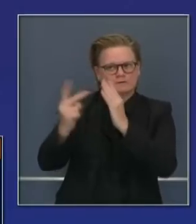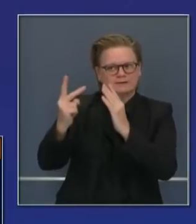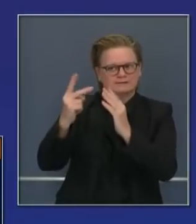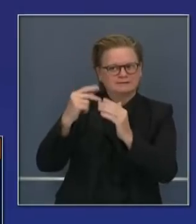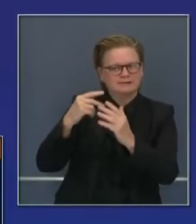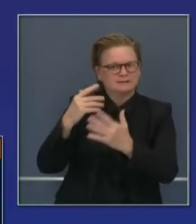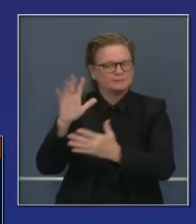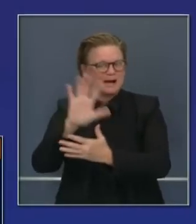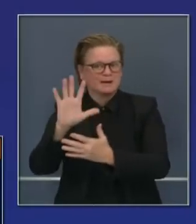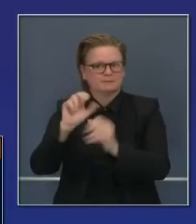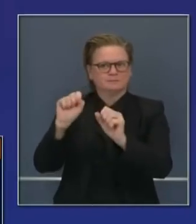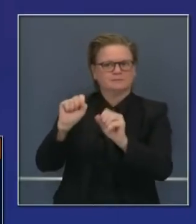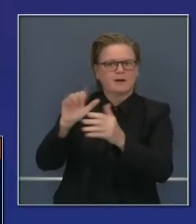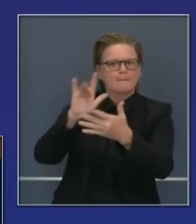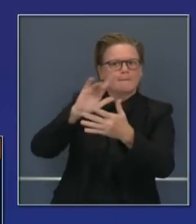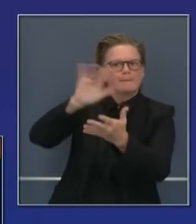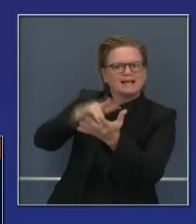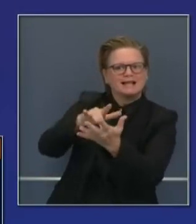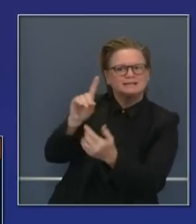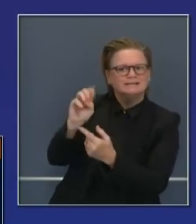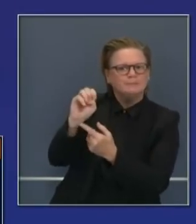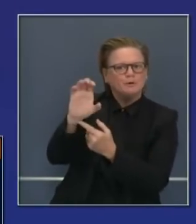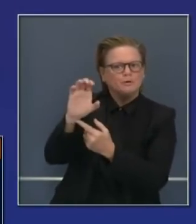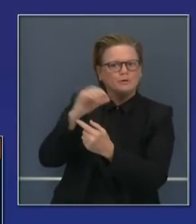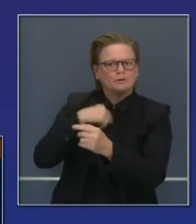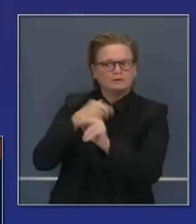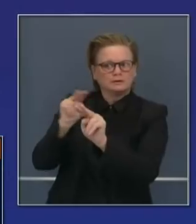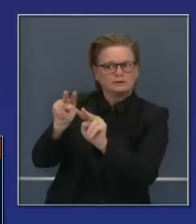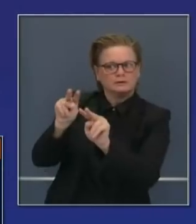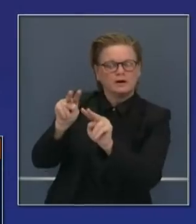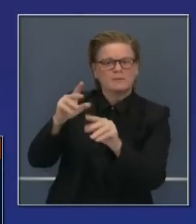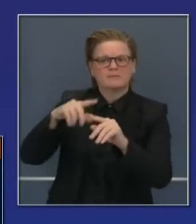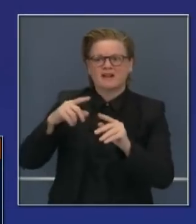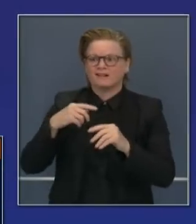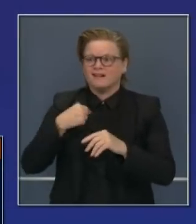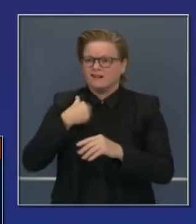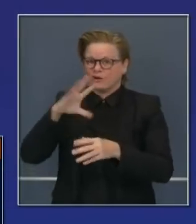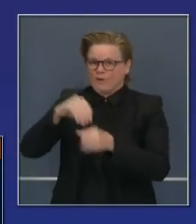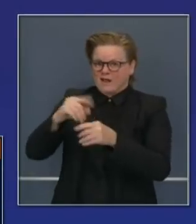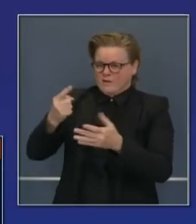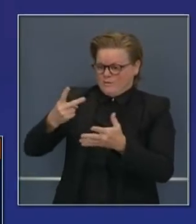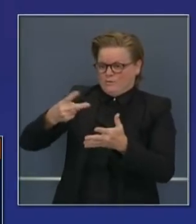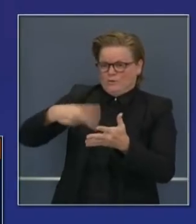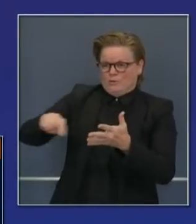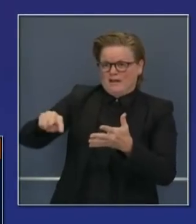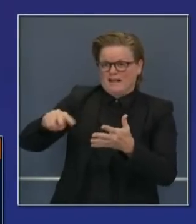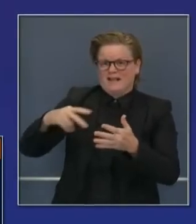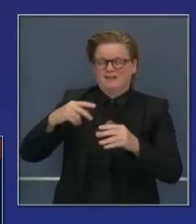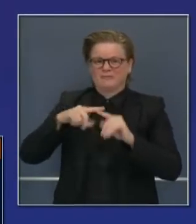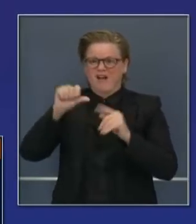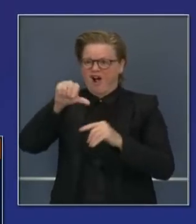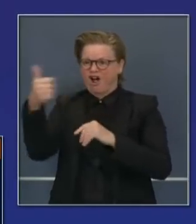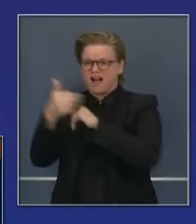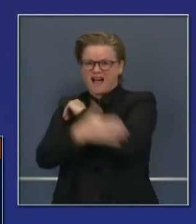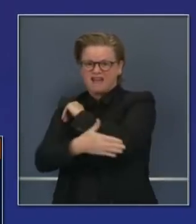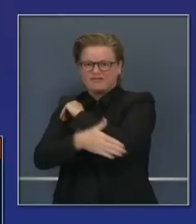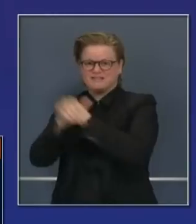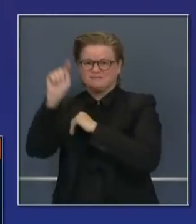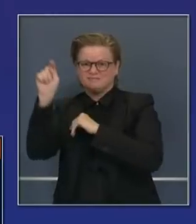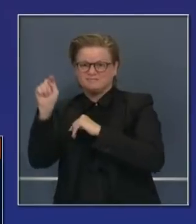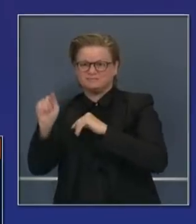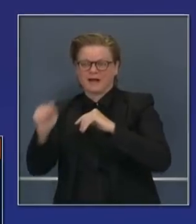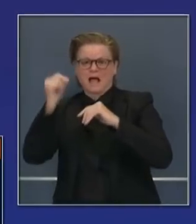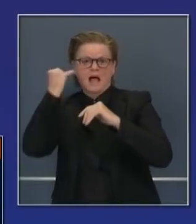the next few weeks, our ICU capacity in the state of California will drop in these 5 regions, not just in the